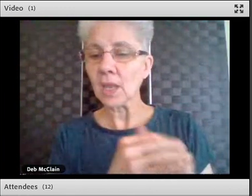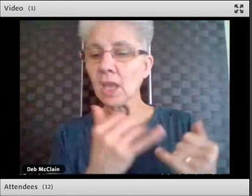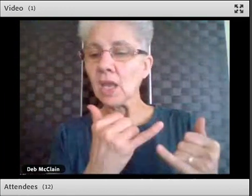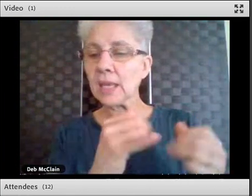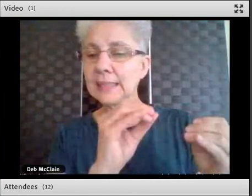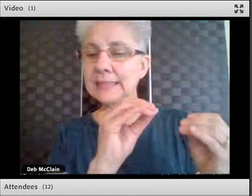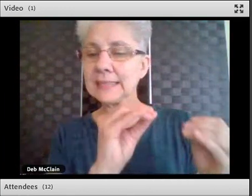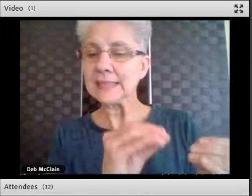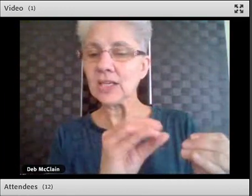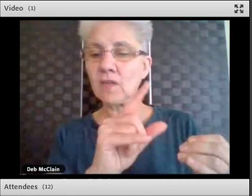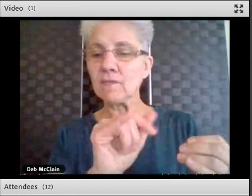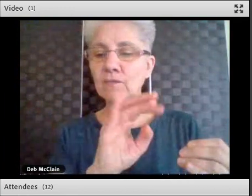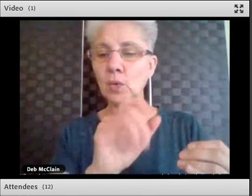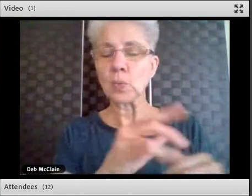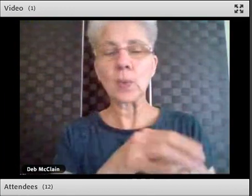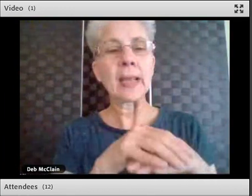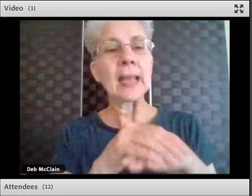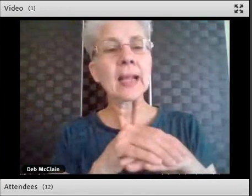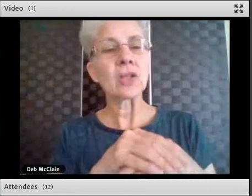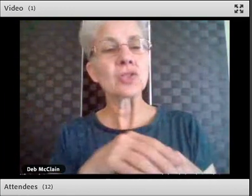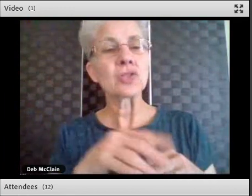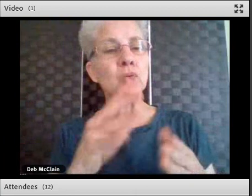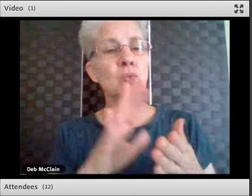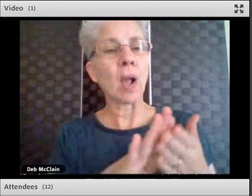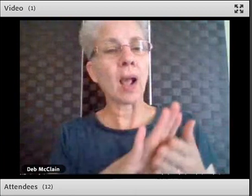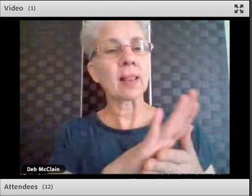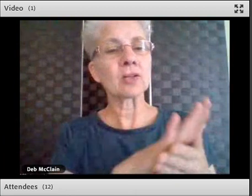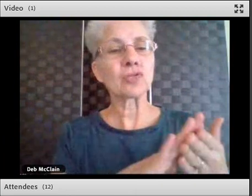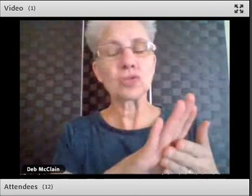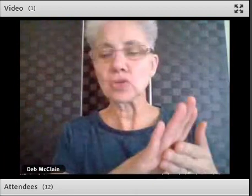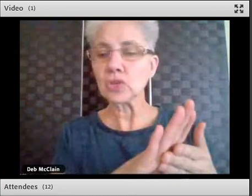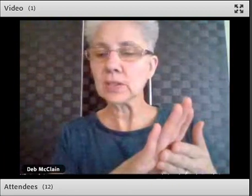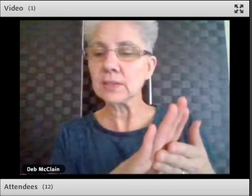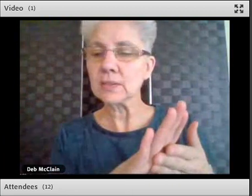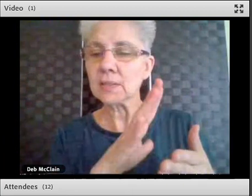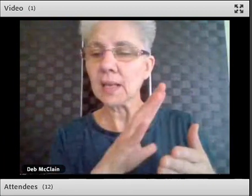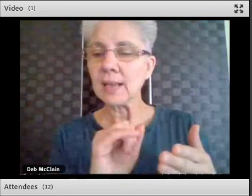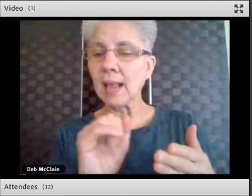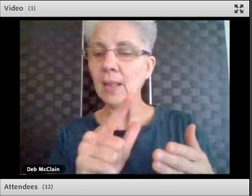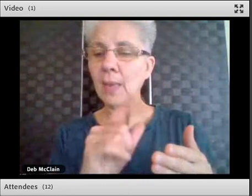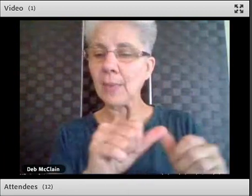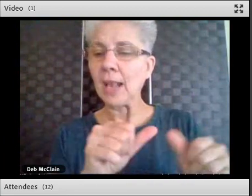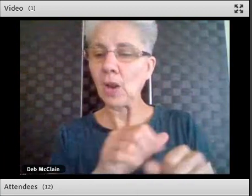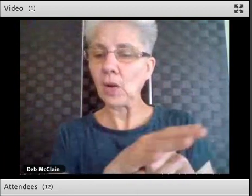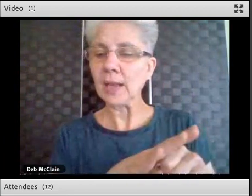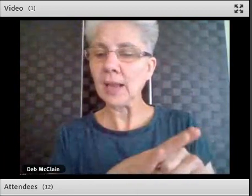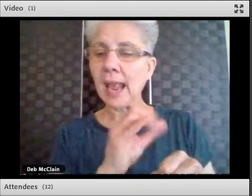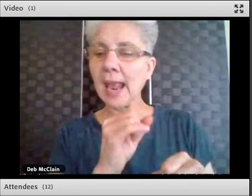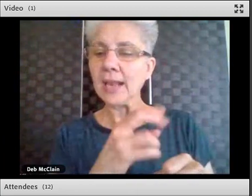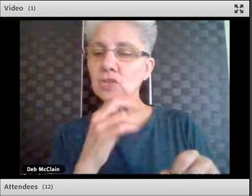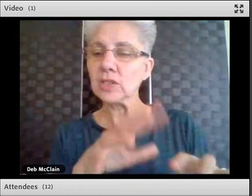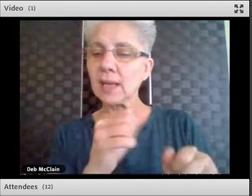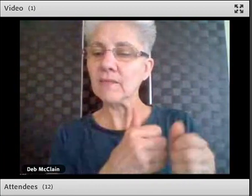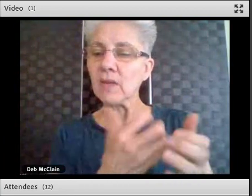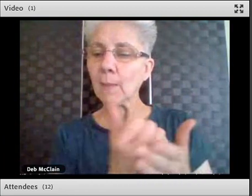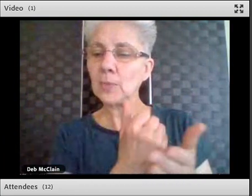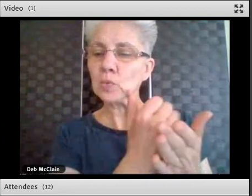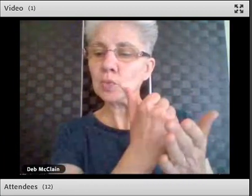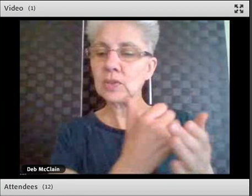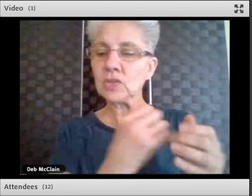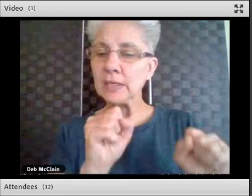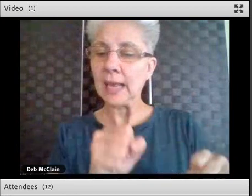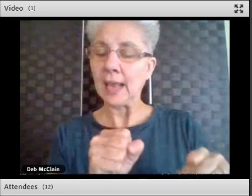she teaches virtual English classes at 2 colleges in the Birmingham, Alabama area, and she takes every opportunity